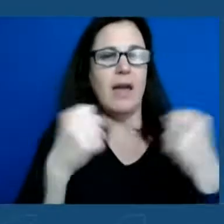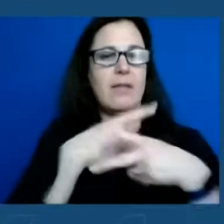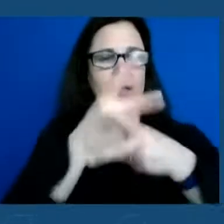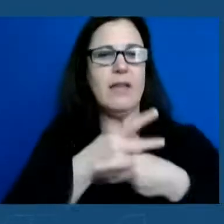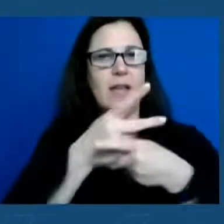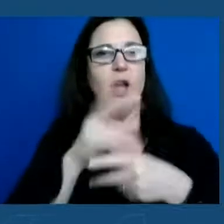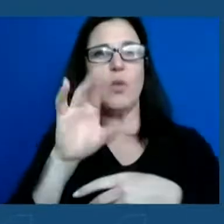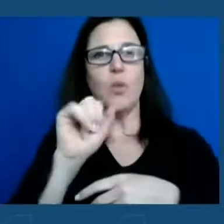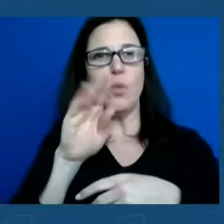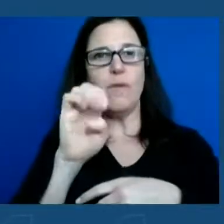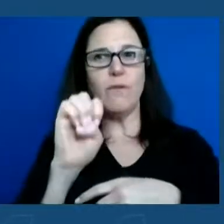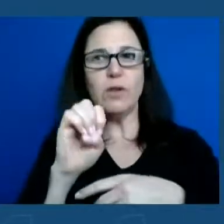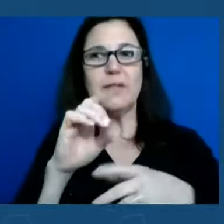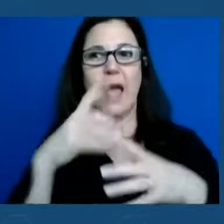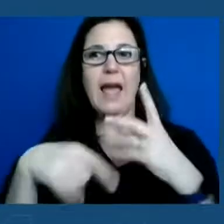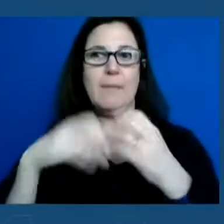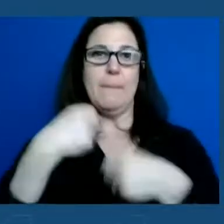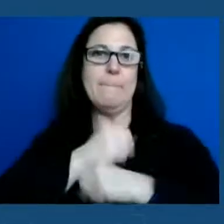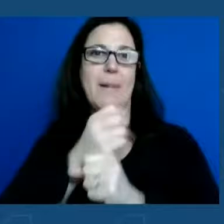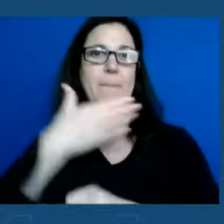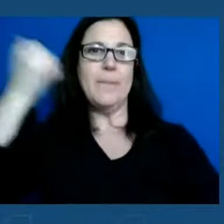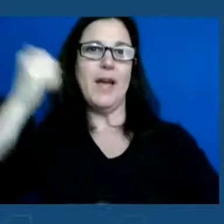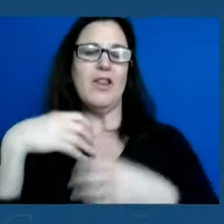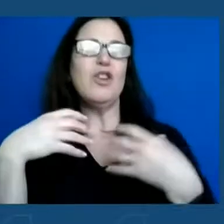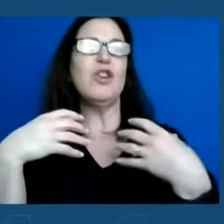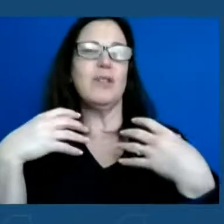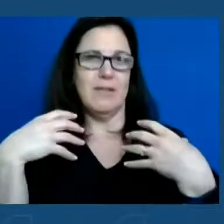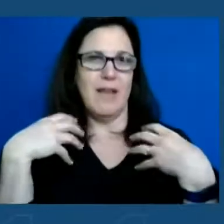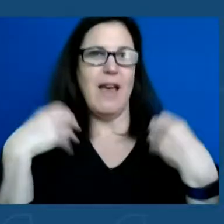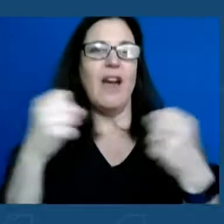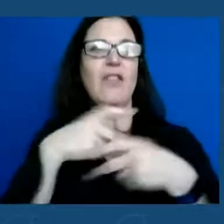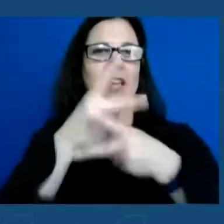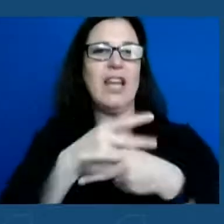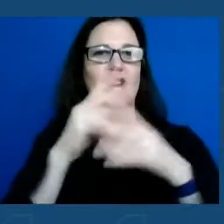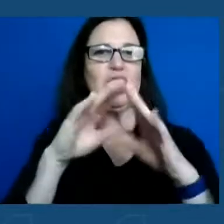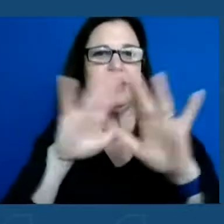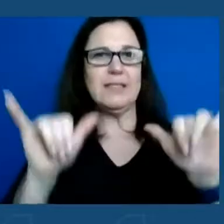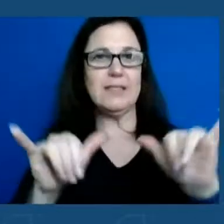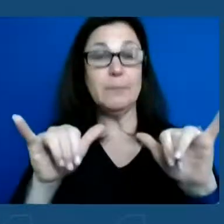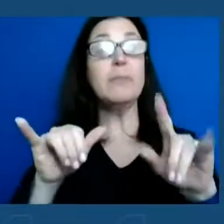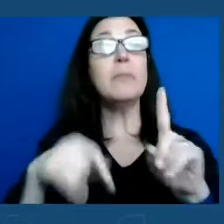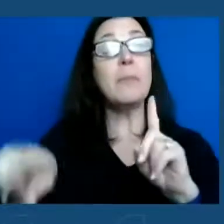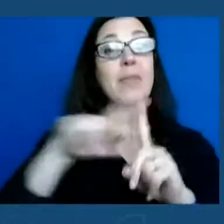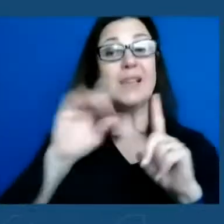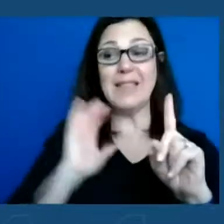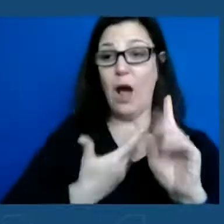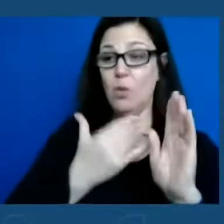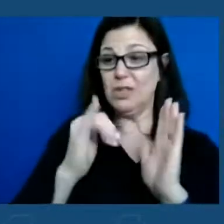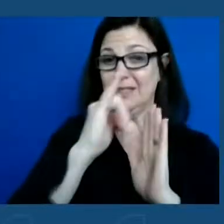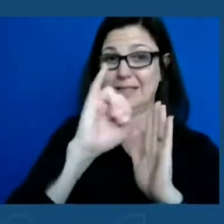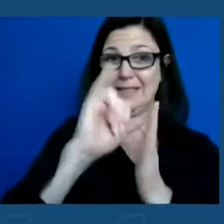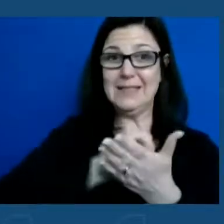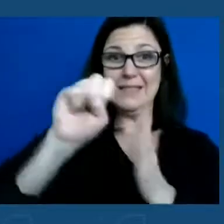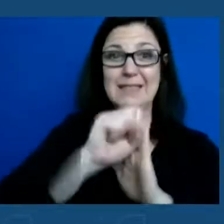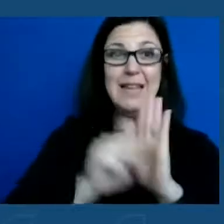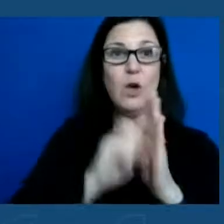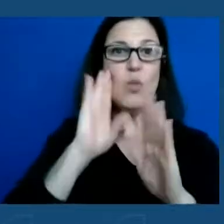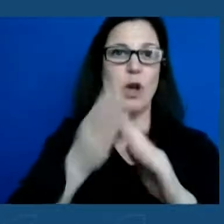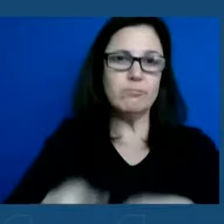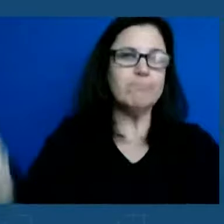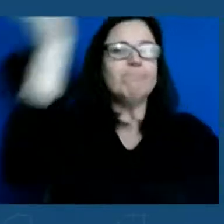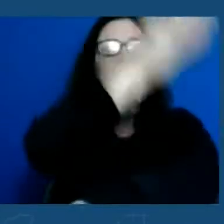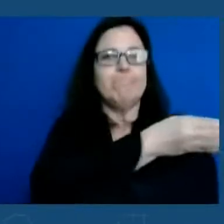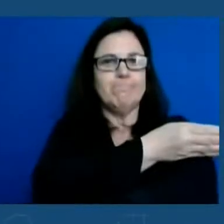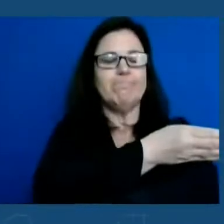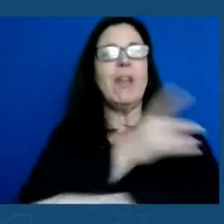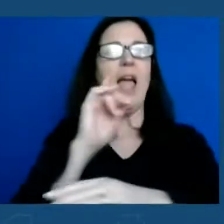healthcare system, which we do not have right now. And as a result, our state will come back stronger and more fortified, able to withstand the winds as